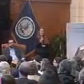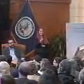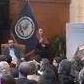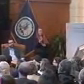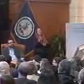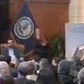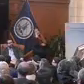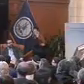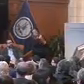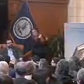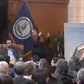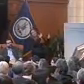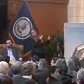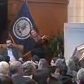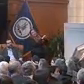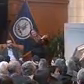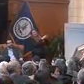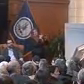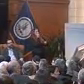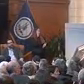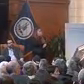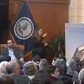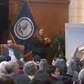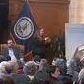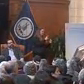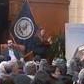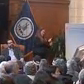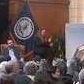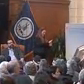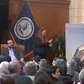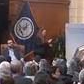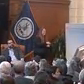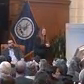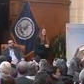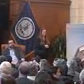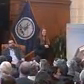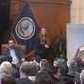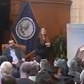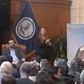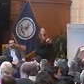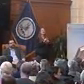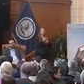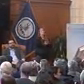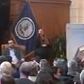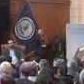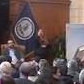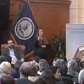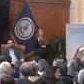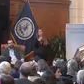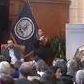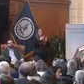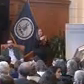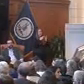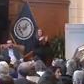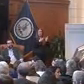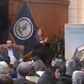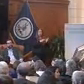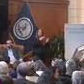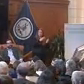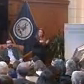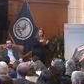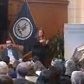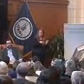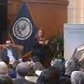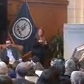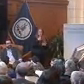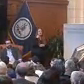door verifying that. You can check on your way out. Let me state for the record the ground rules we agreed to in an effort to advance the public